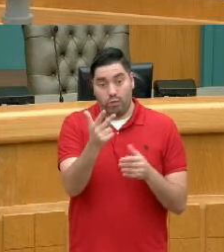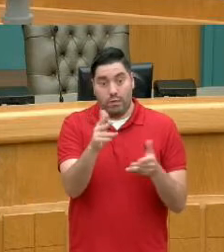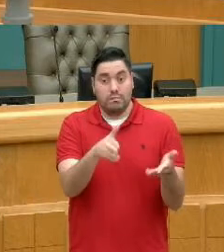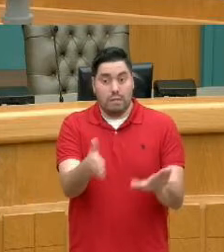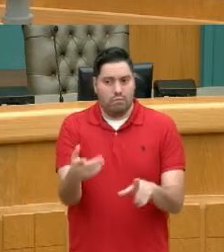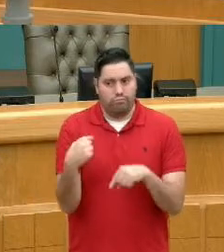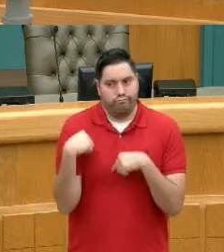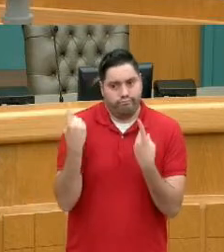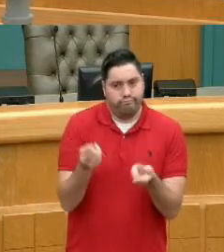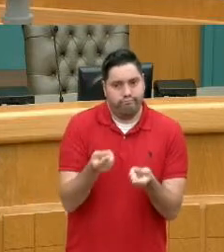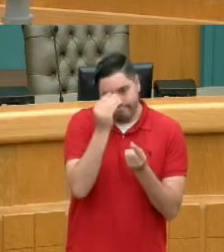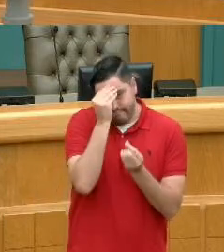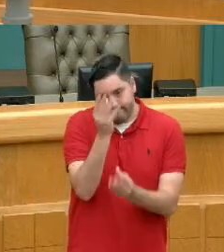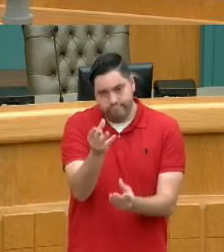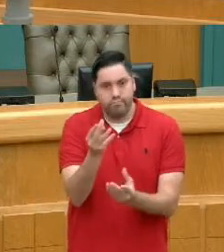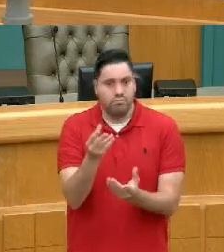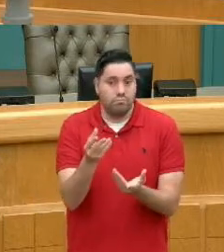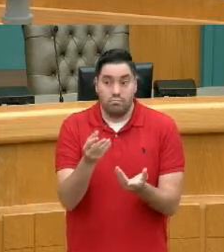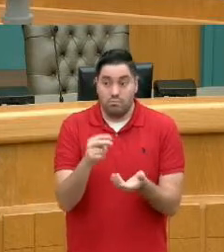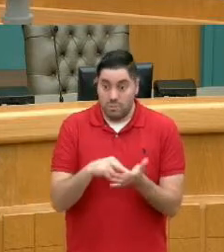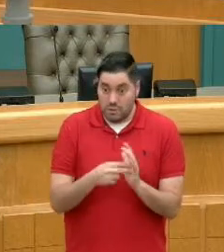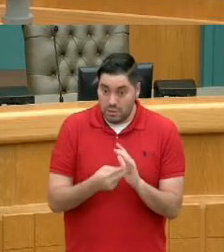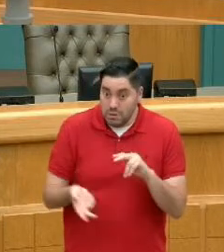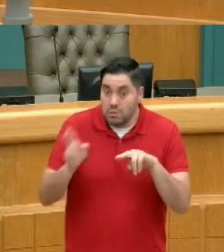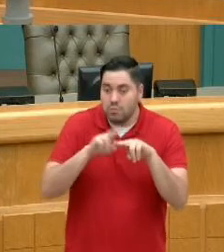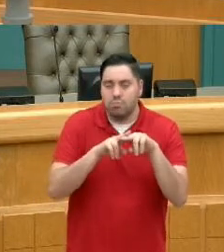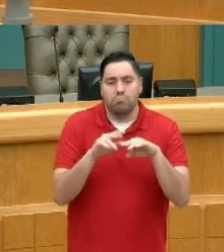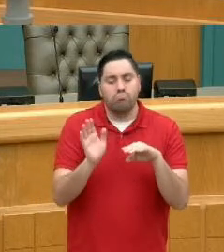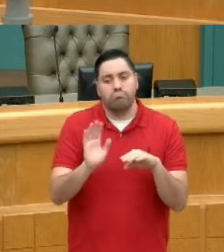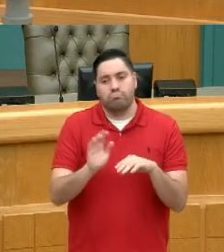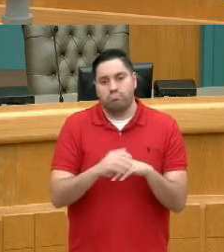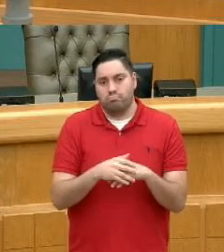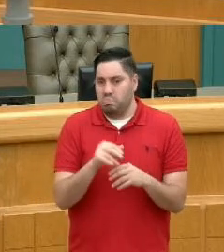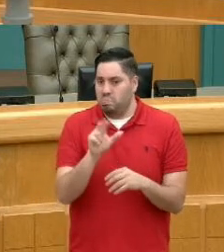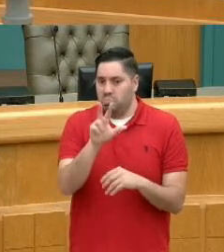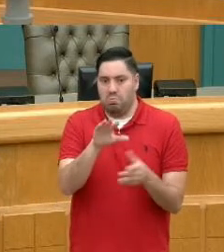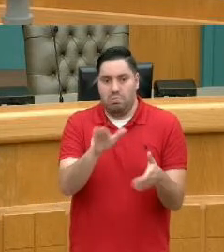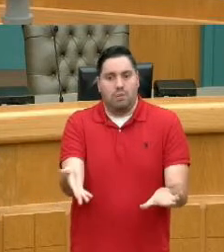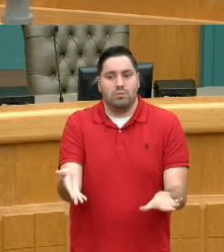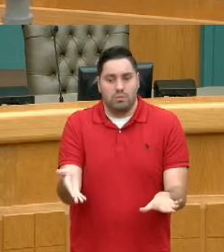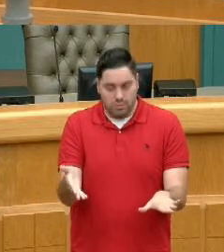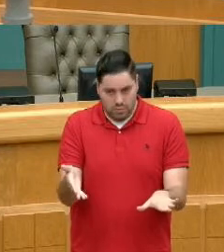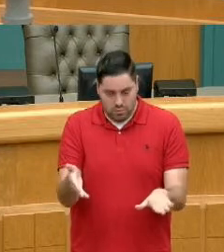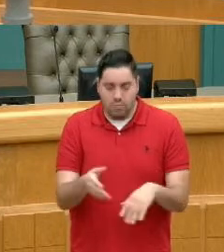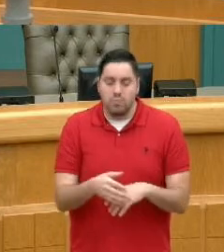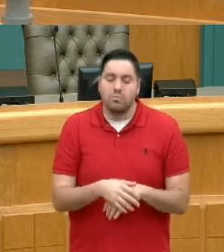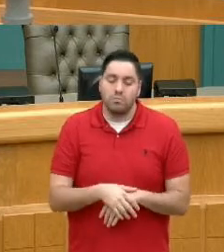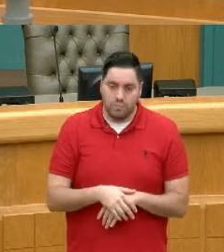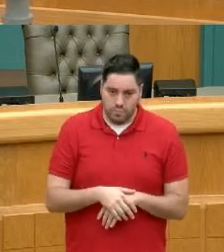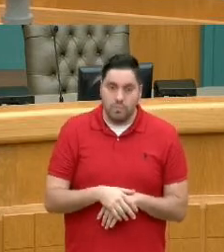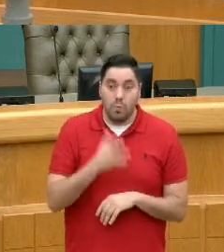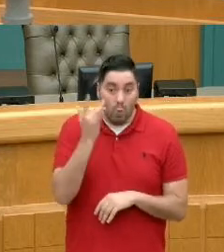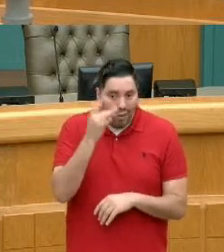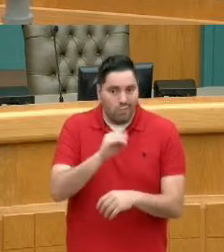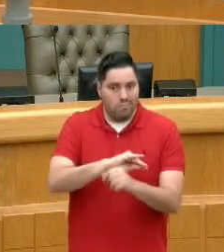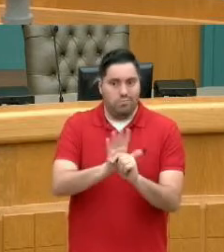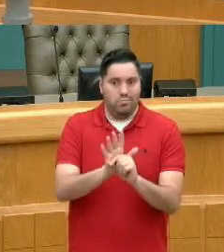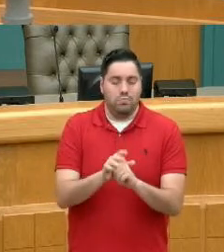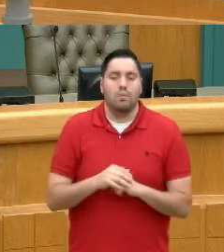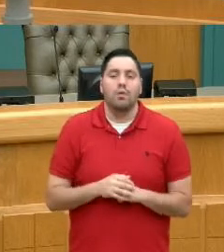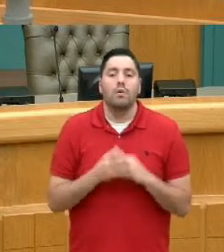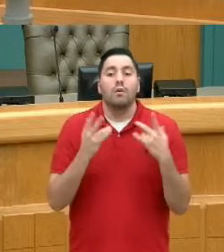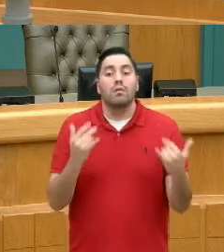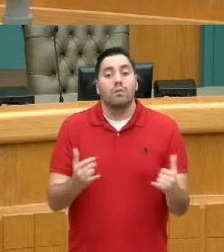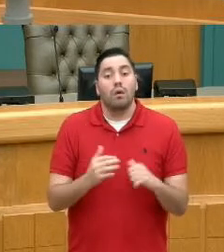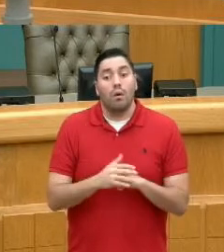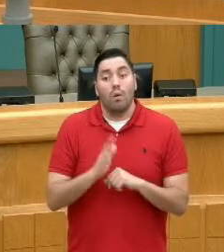been reporting, no changes there. 3 deaths in Nueces County as a result of COVID-19. And our